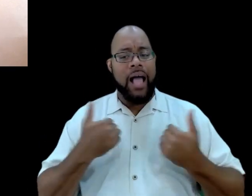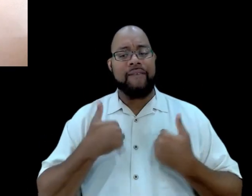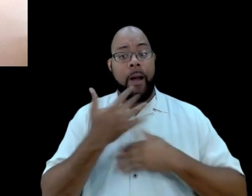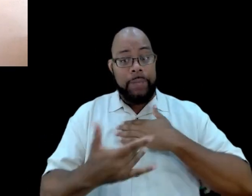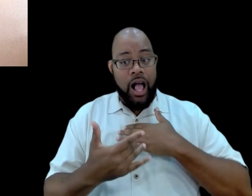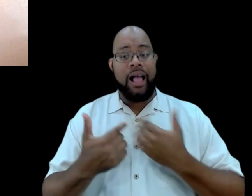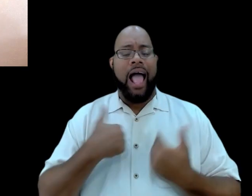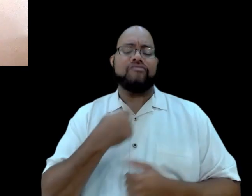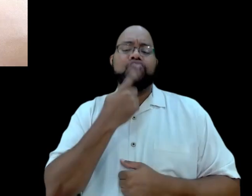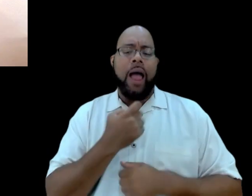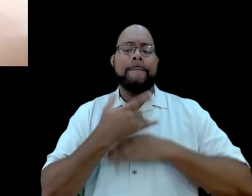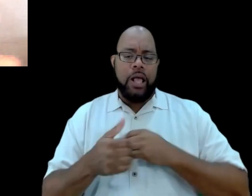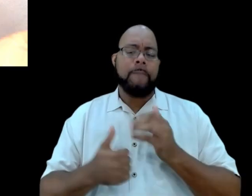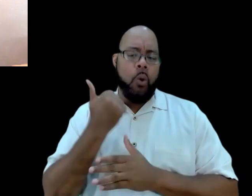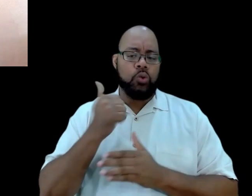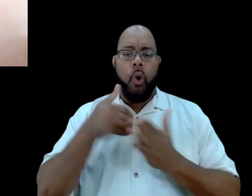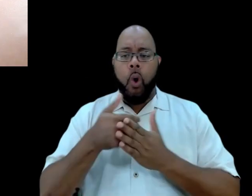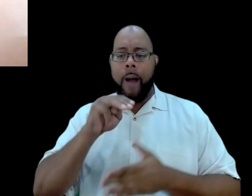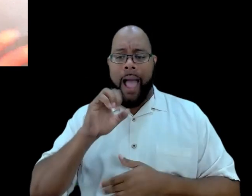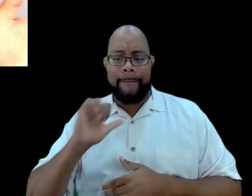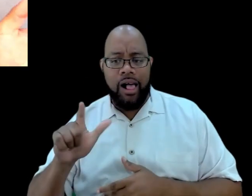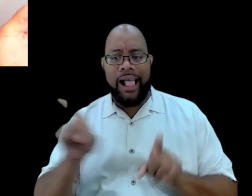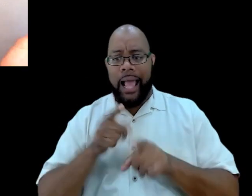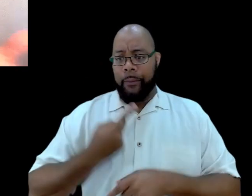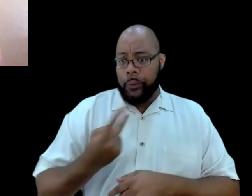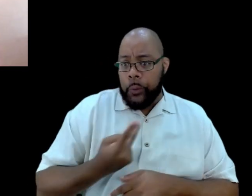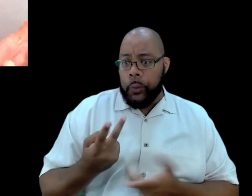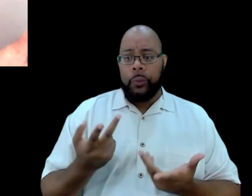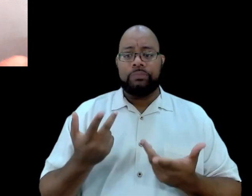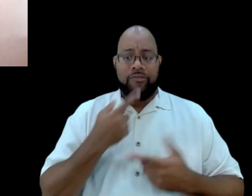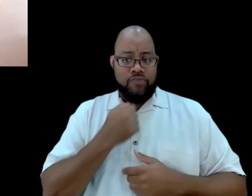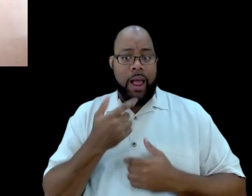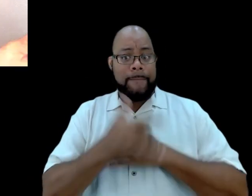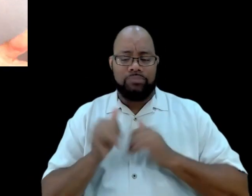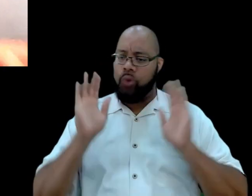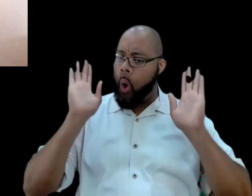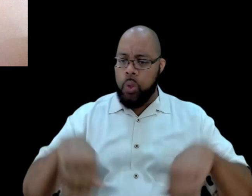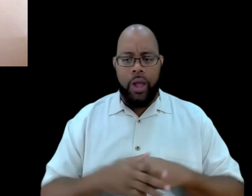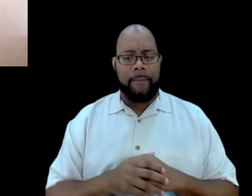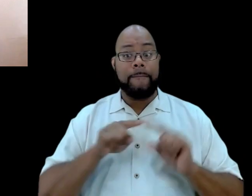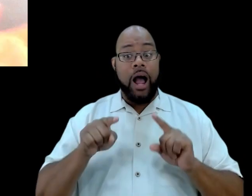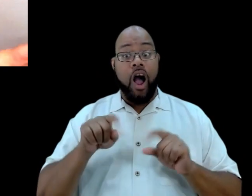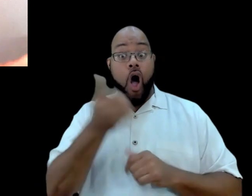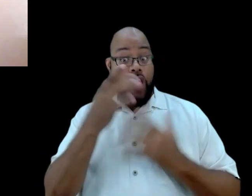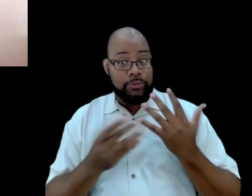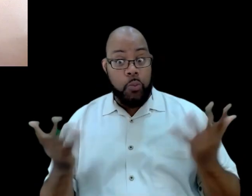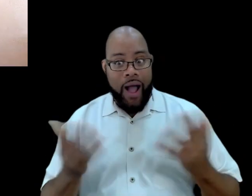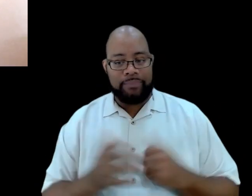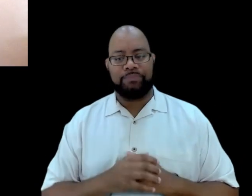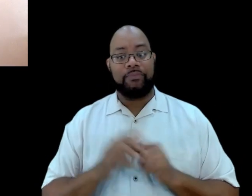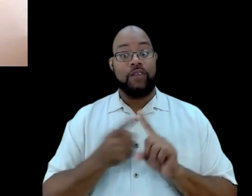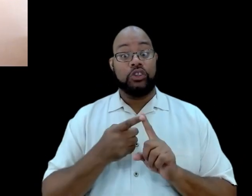most of the animals that have blood do have red blood. All of our mammal friends, like you and I, red blood all the way. But let's get